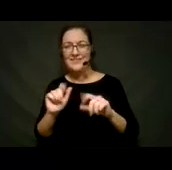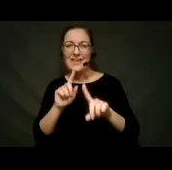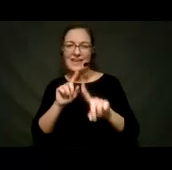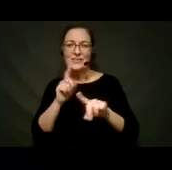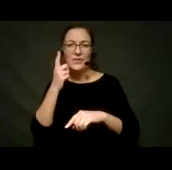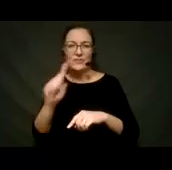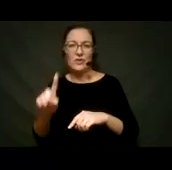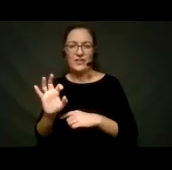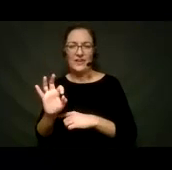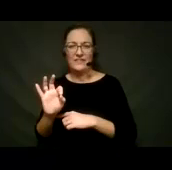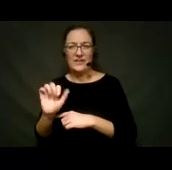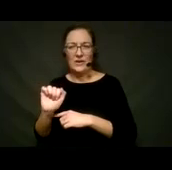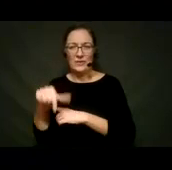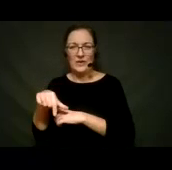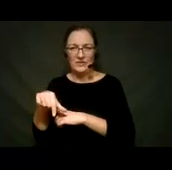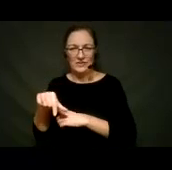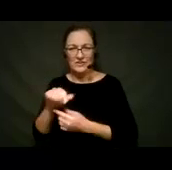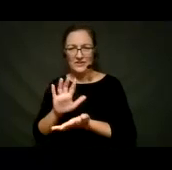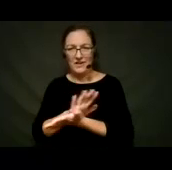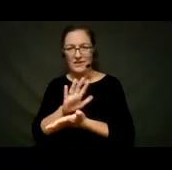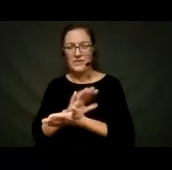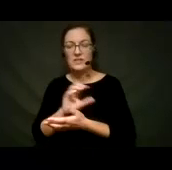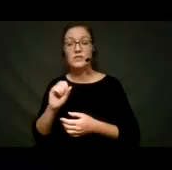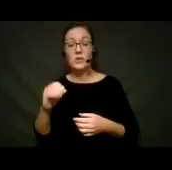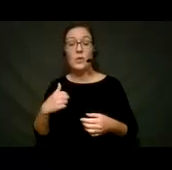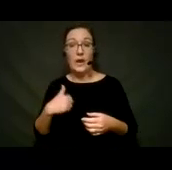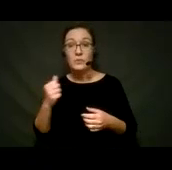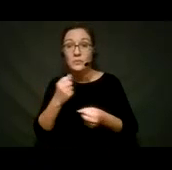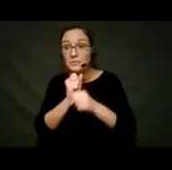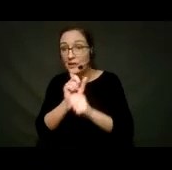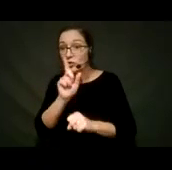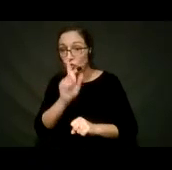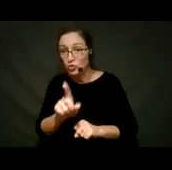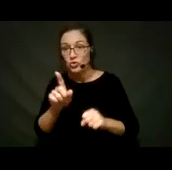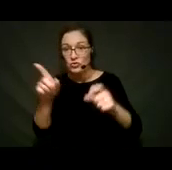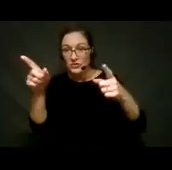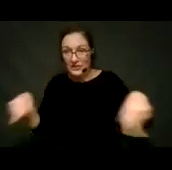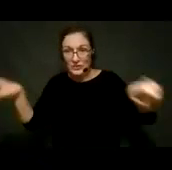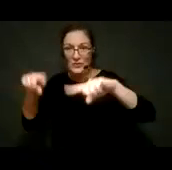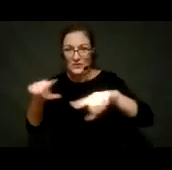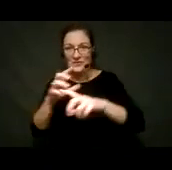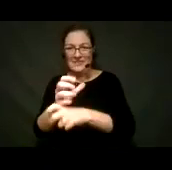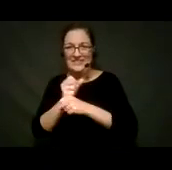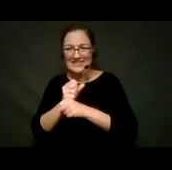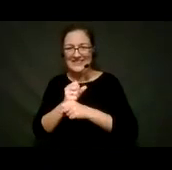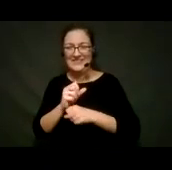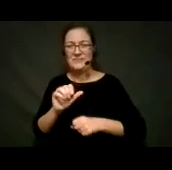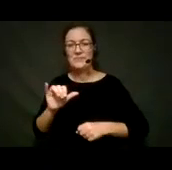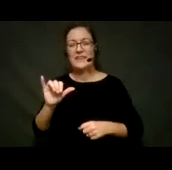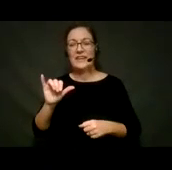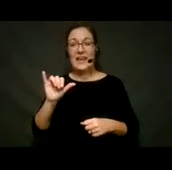question document. So I will be sure to make sure that you all receive that. And this document is a